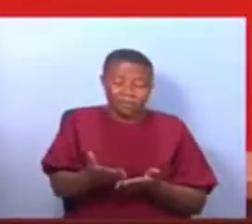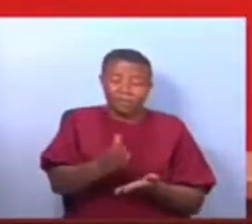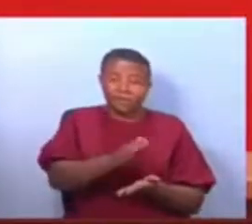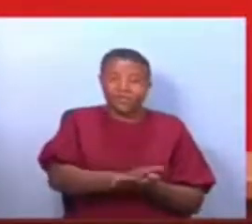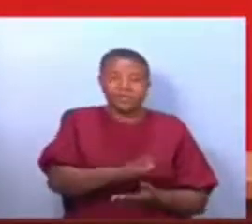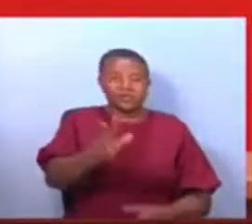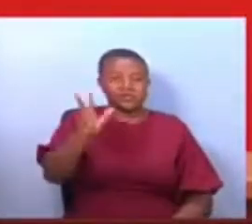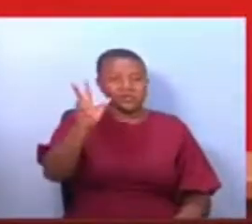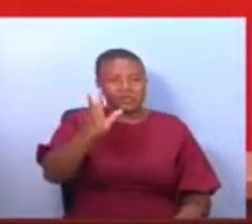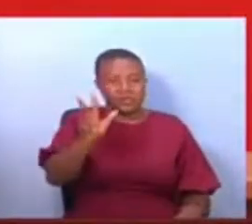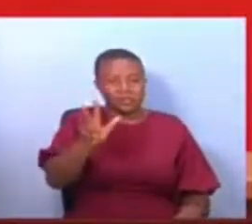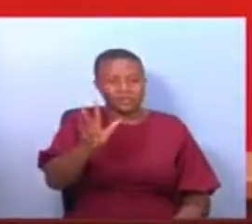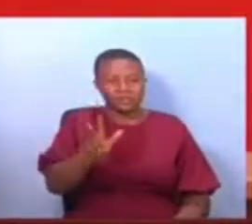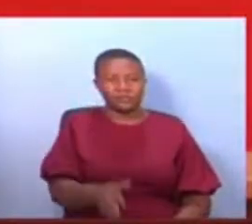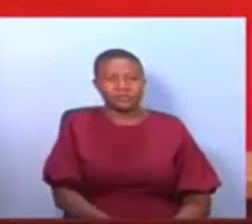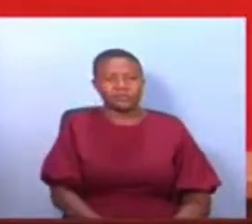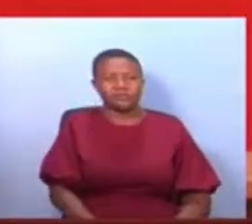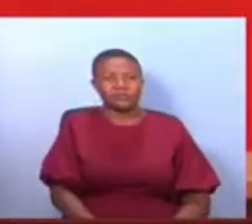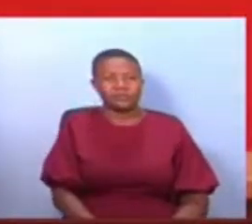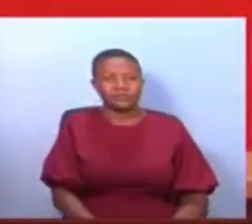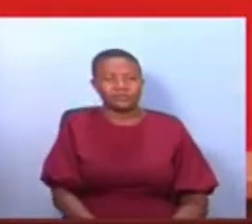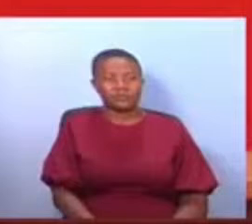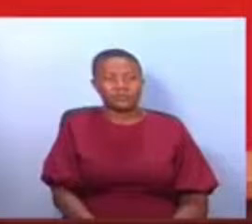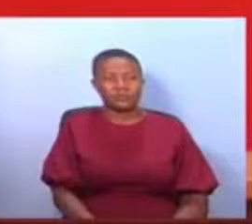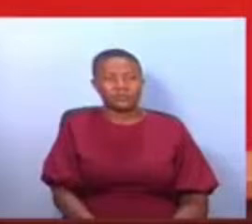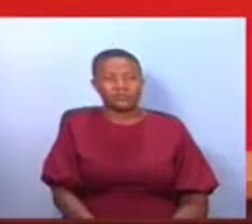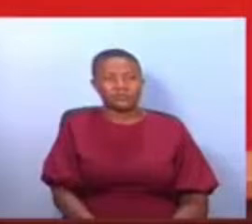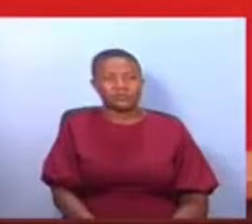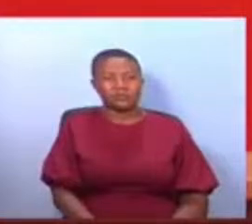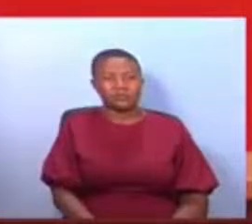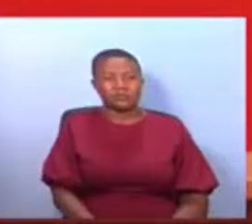3. Are you on page 3?